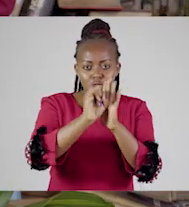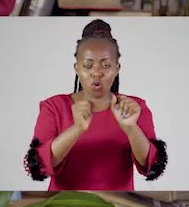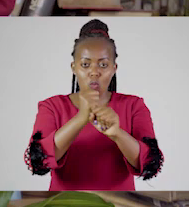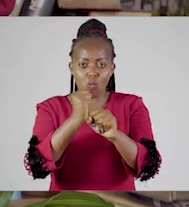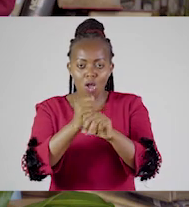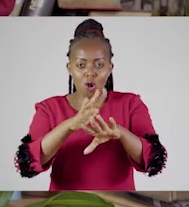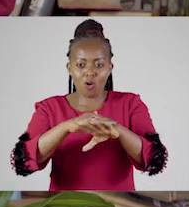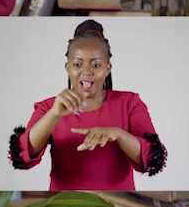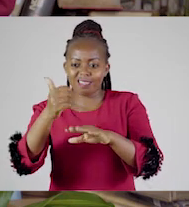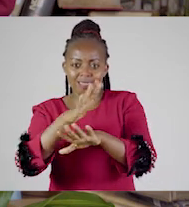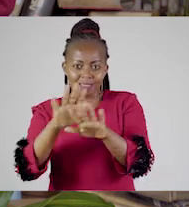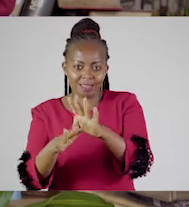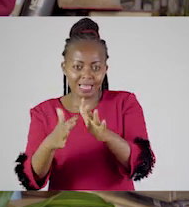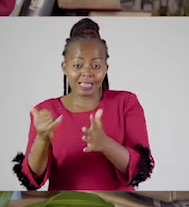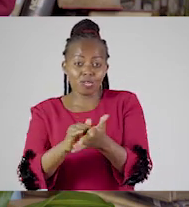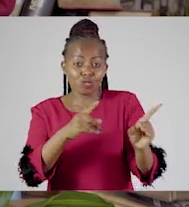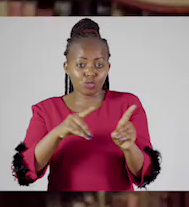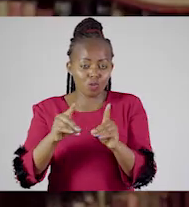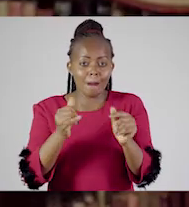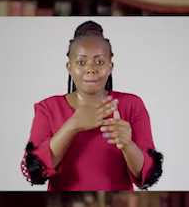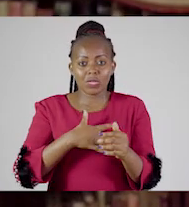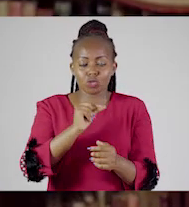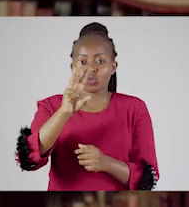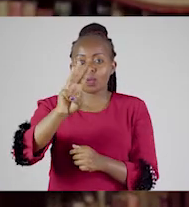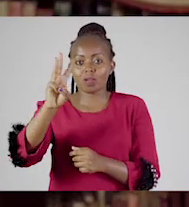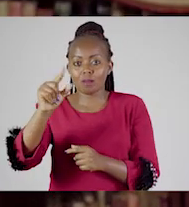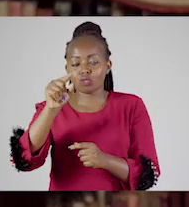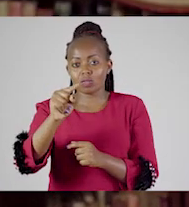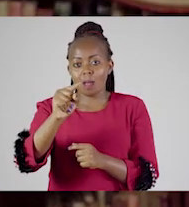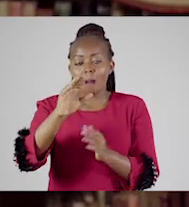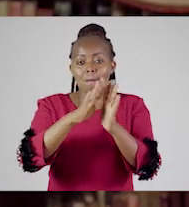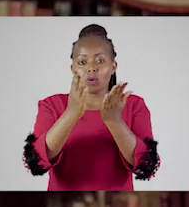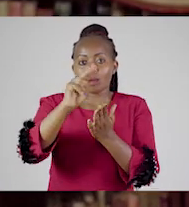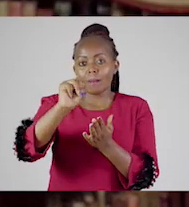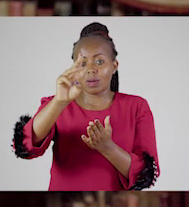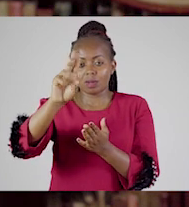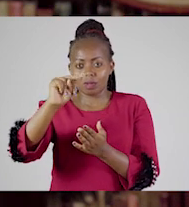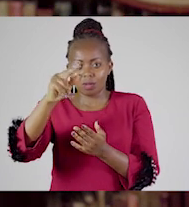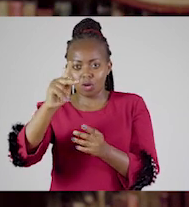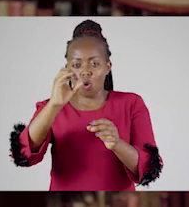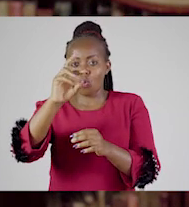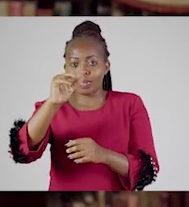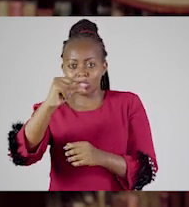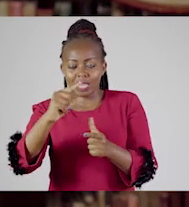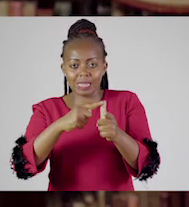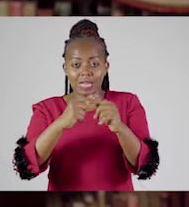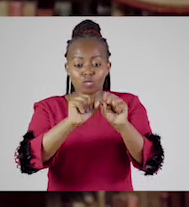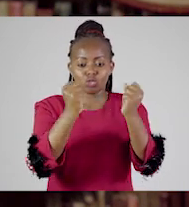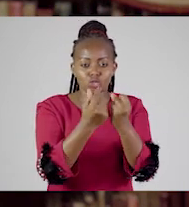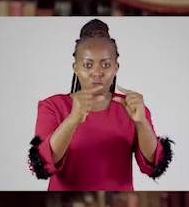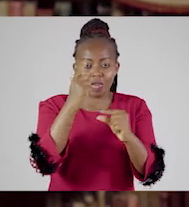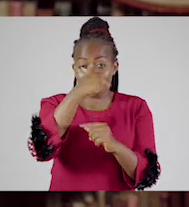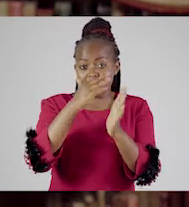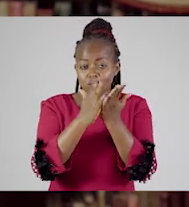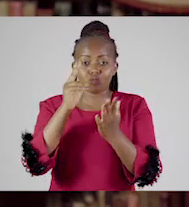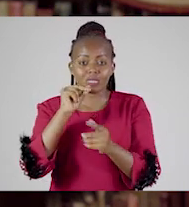as long as everything else that we do, please visit us at www.bookbank.org and on our socials, Twitter, Facebook,